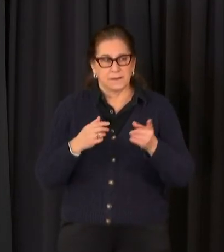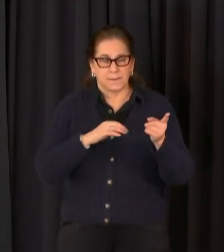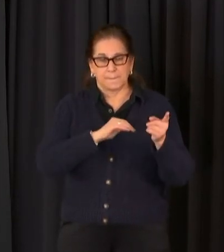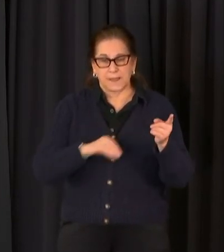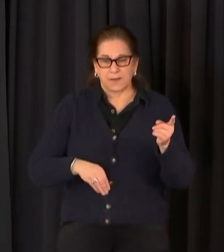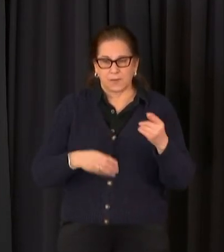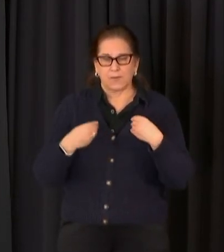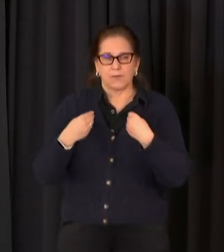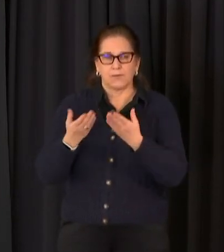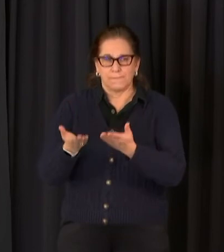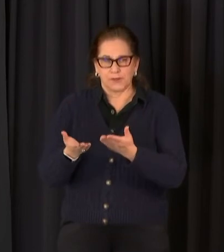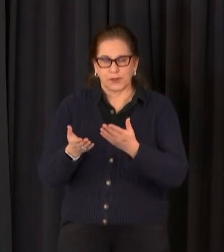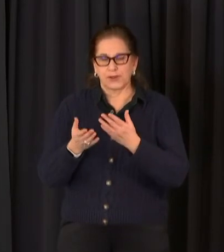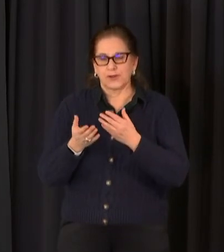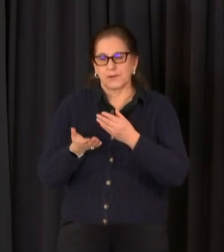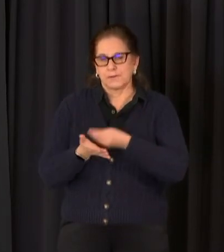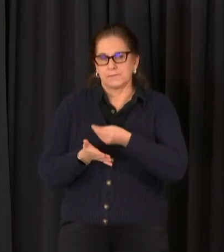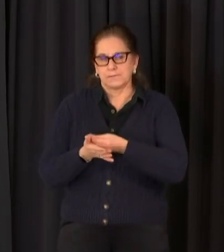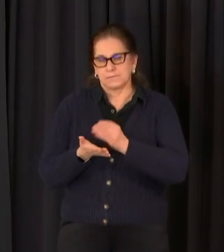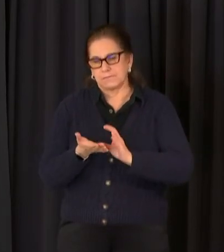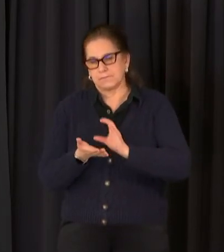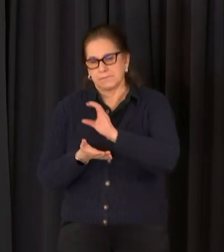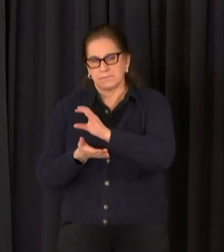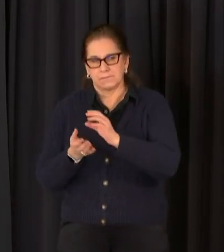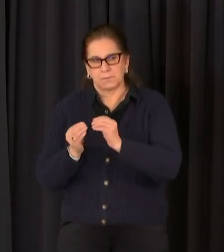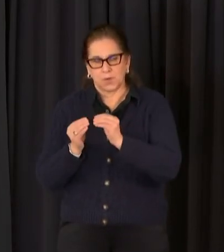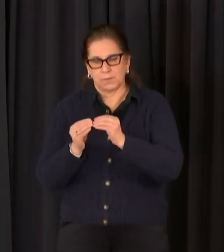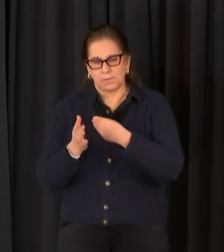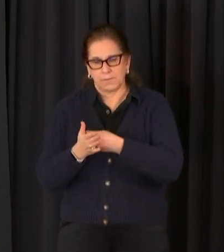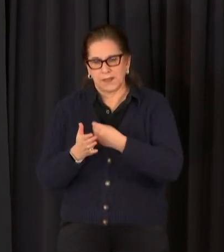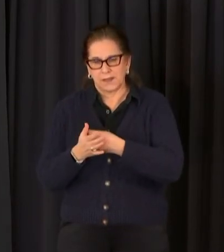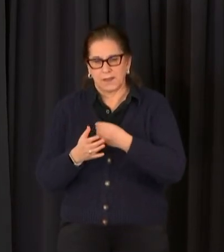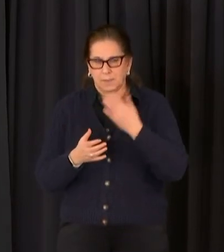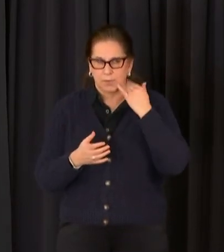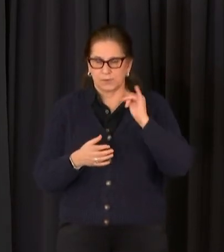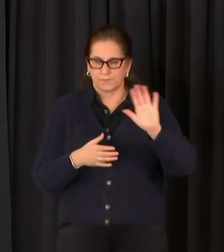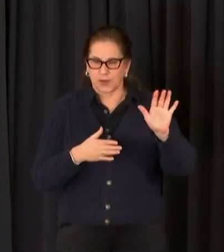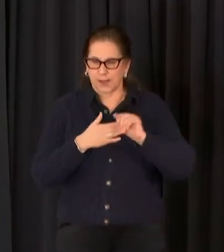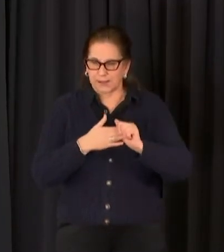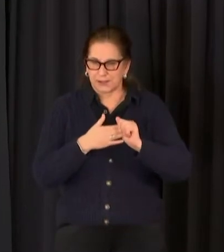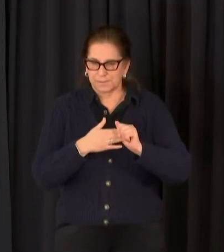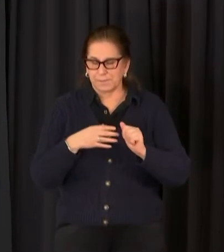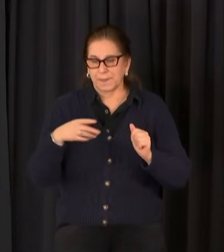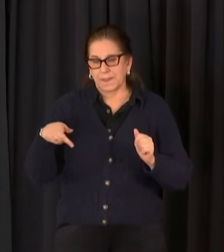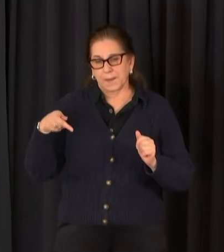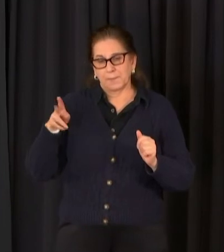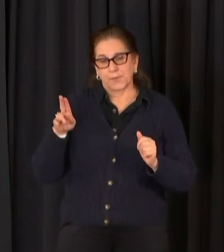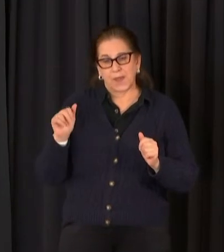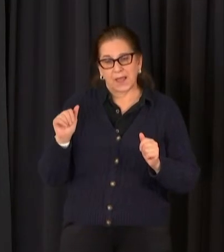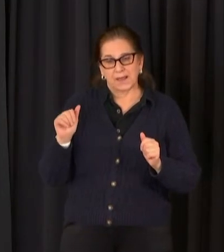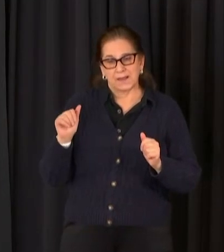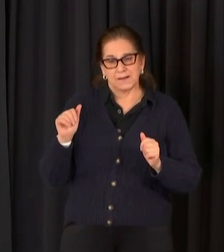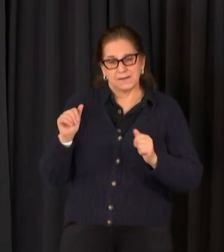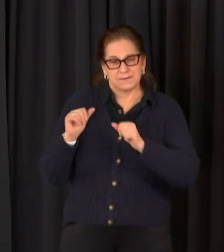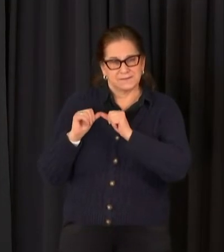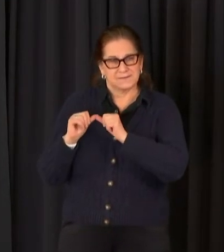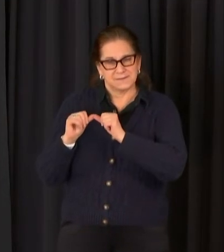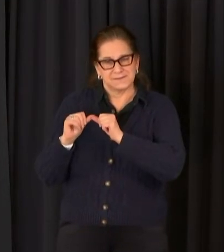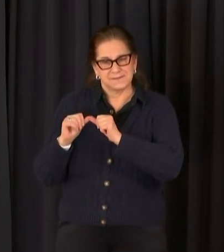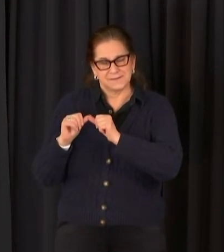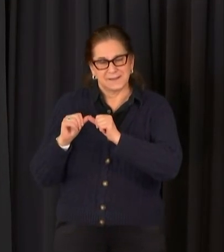offer additional assistance to DC residents who are also PUA claimants. We only ran the program for a certain period of